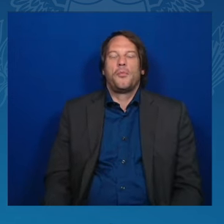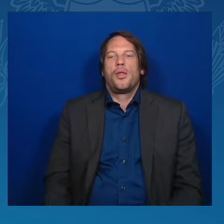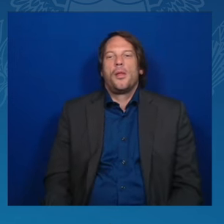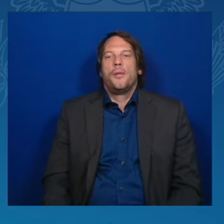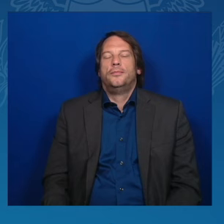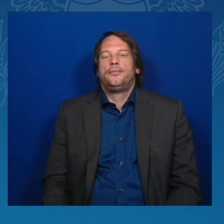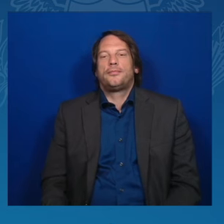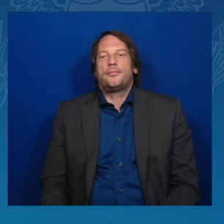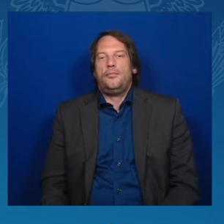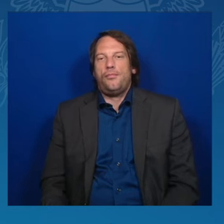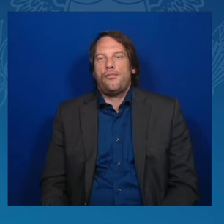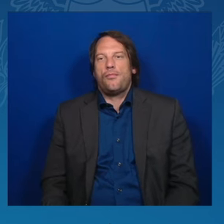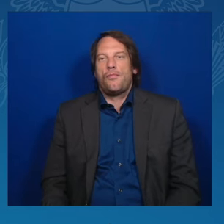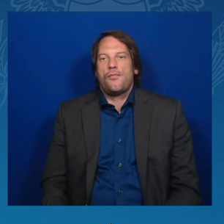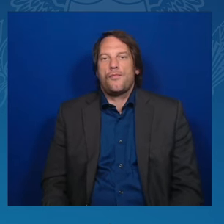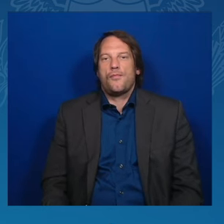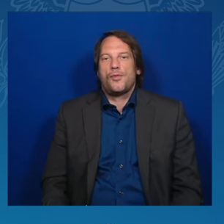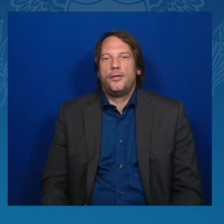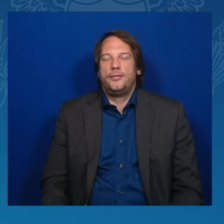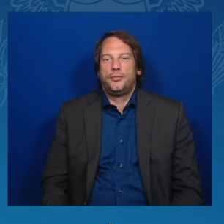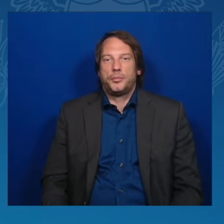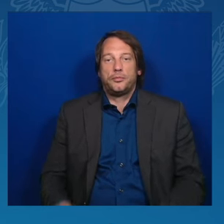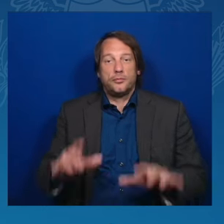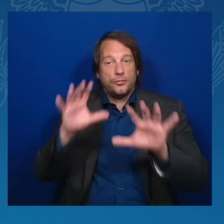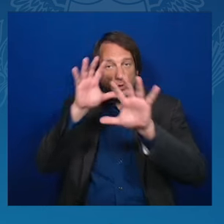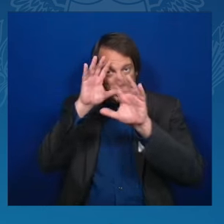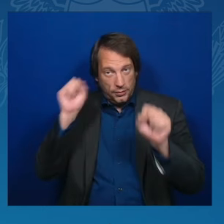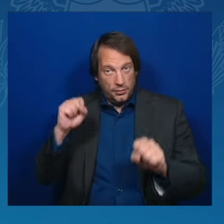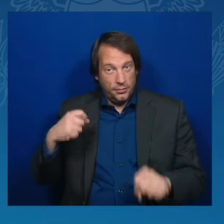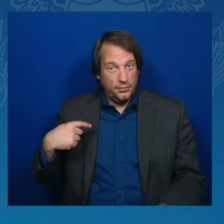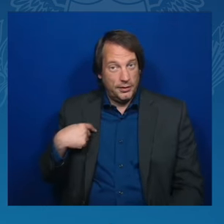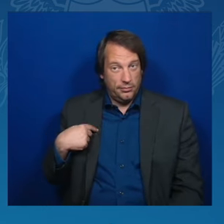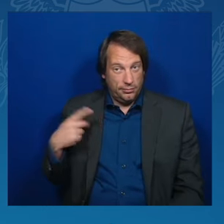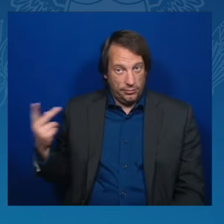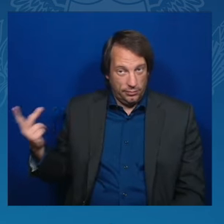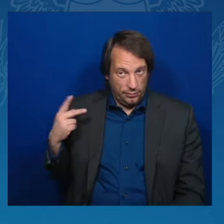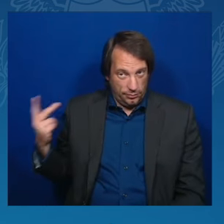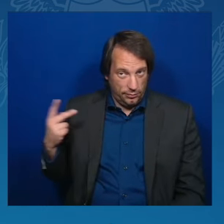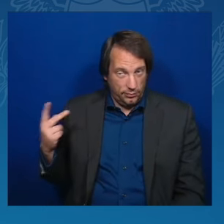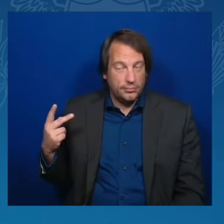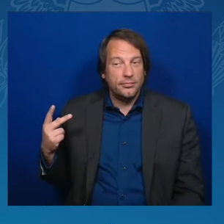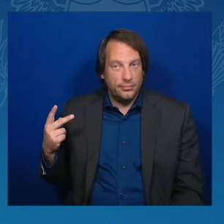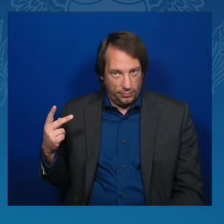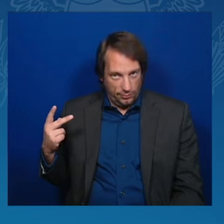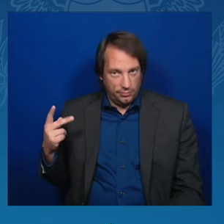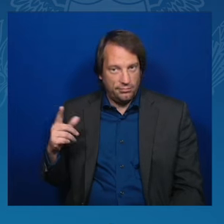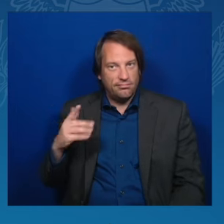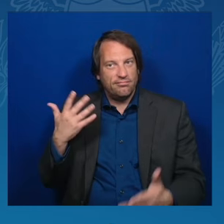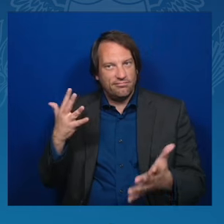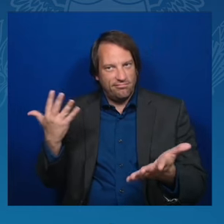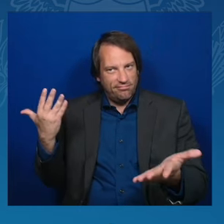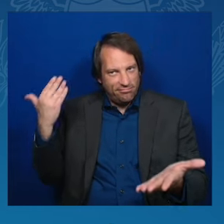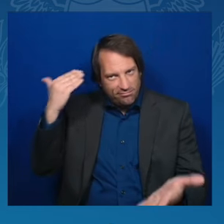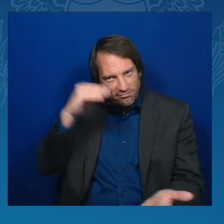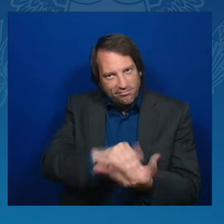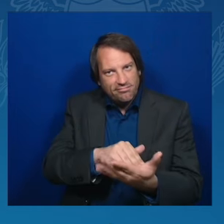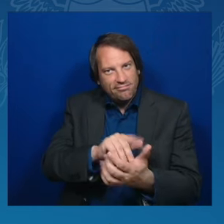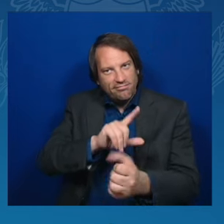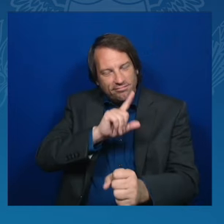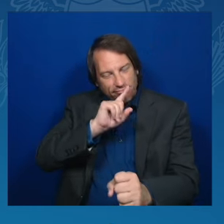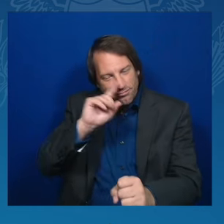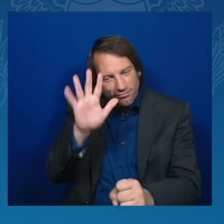The President and I reaffirmed the strength of the Japan-US alliance.